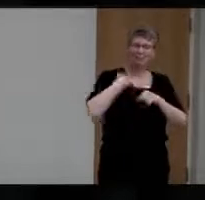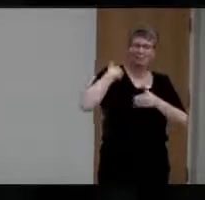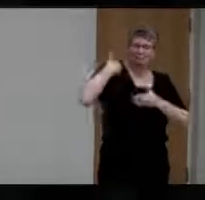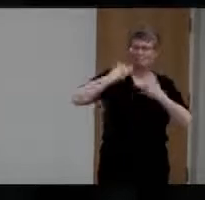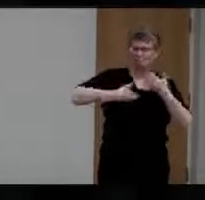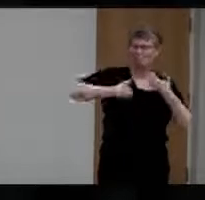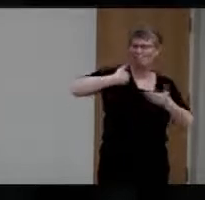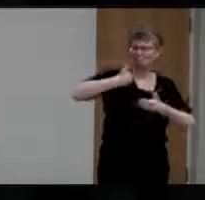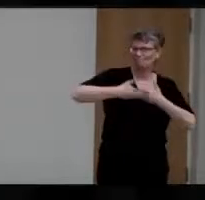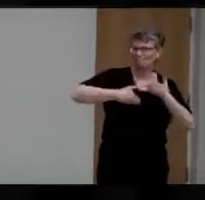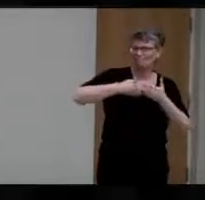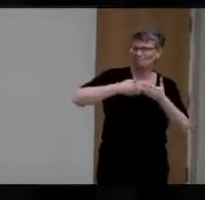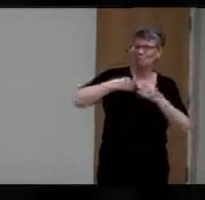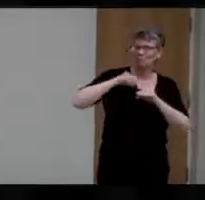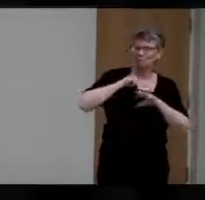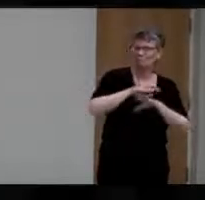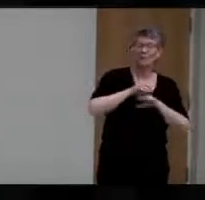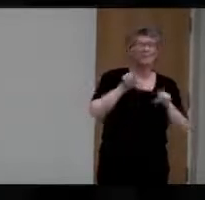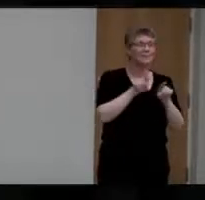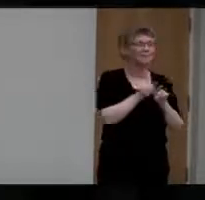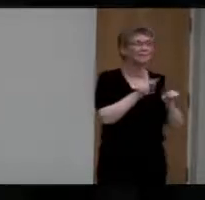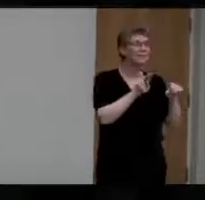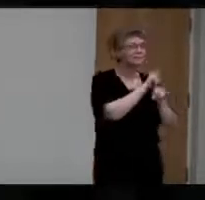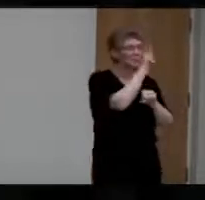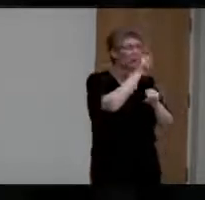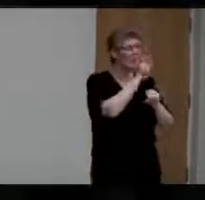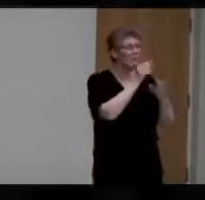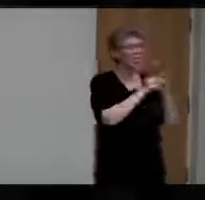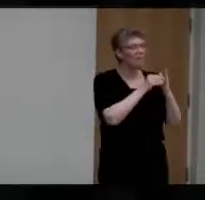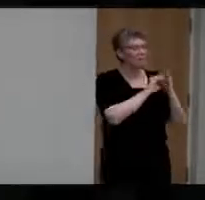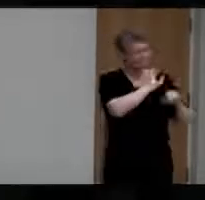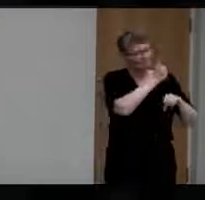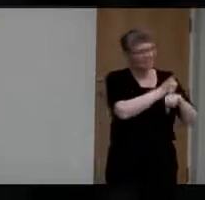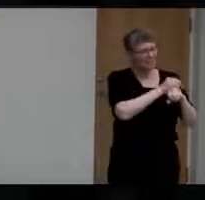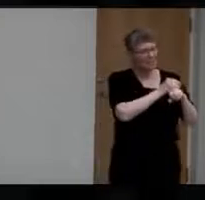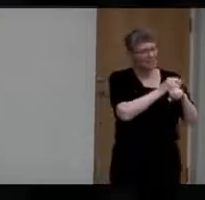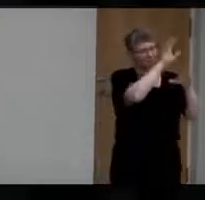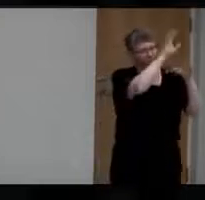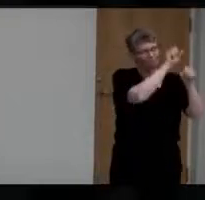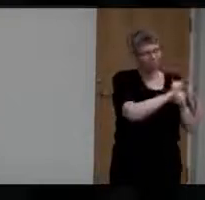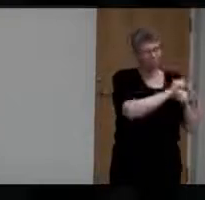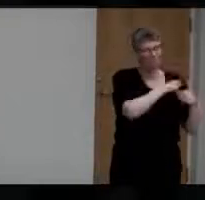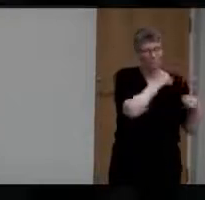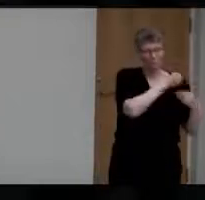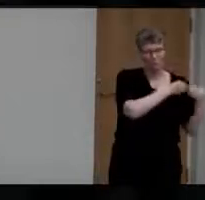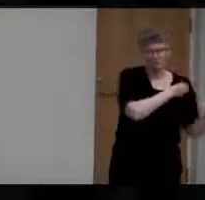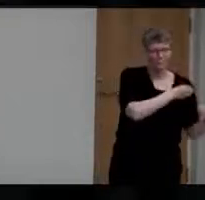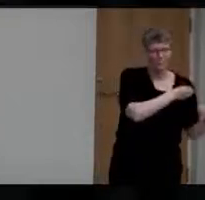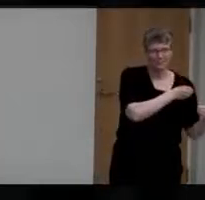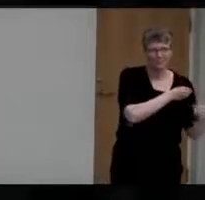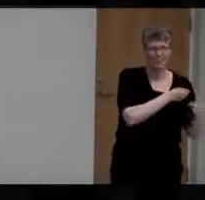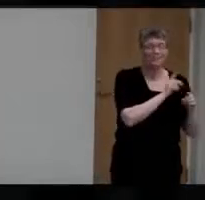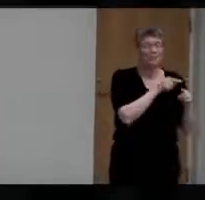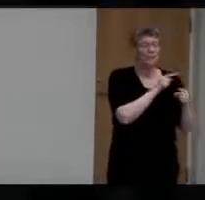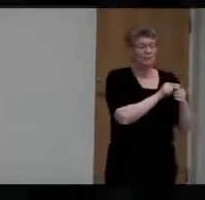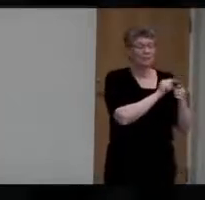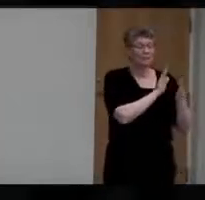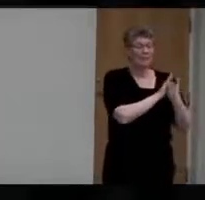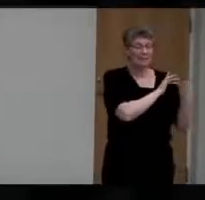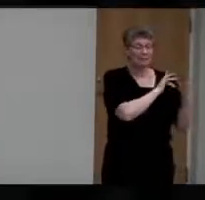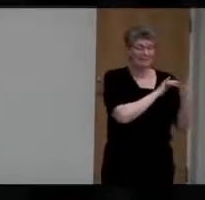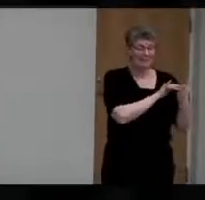even universities are based a lot on tradition. And when you mix the two to try and bring the AI from the academic side over to the clinical side, you run